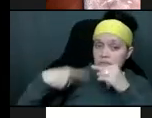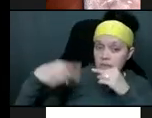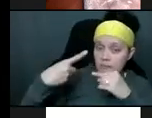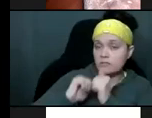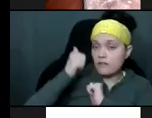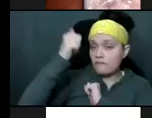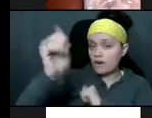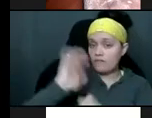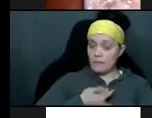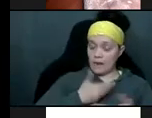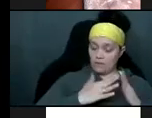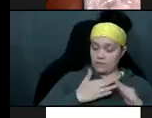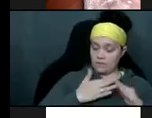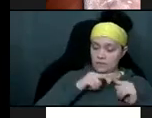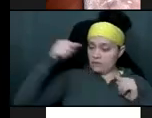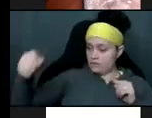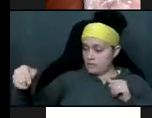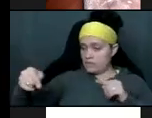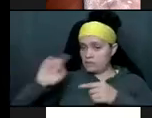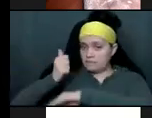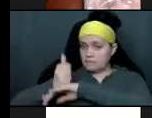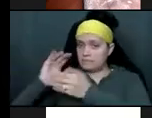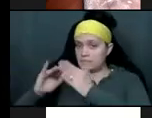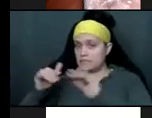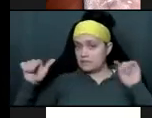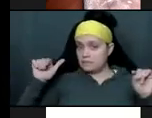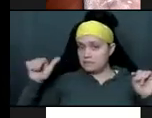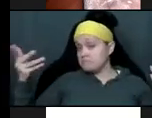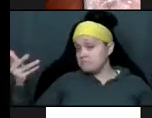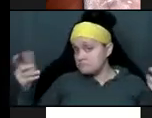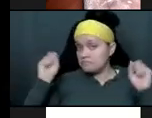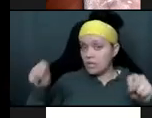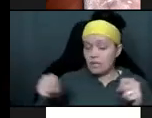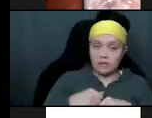from our city to the next settlement?